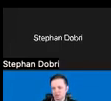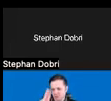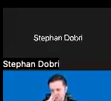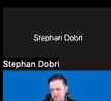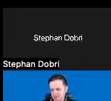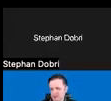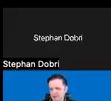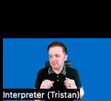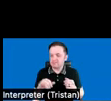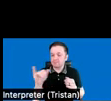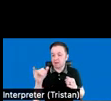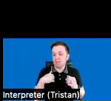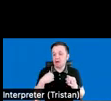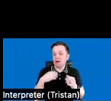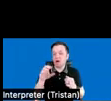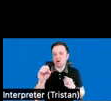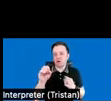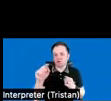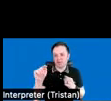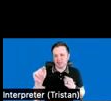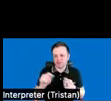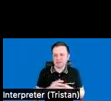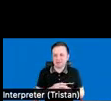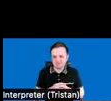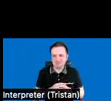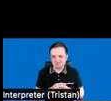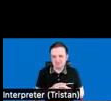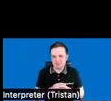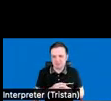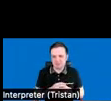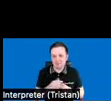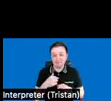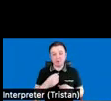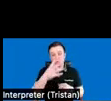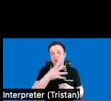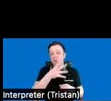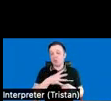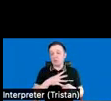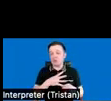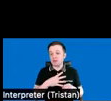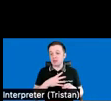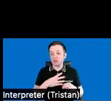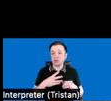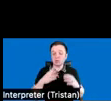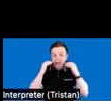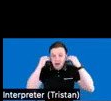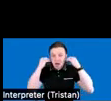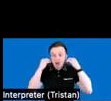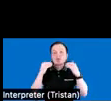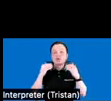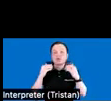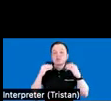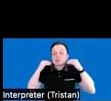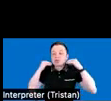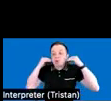and I'm an occupational therapist. I'm a white woman with short, light brown hair and green eyes in